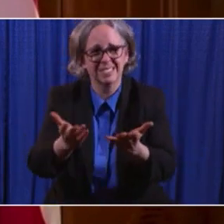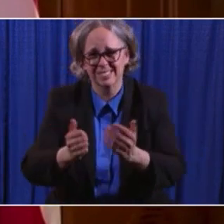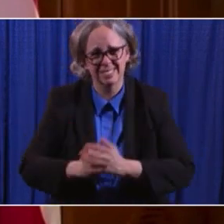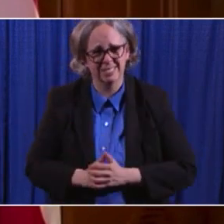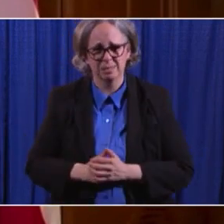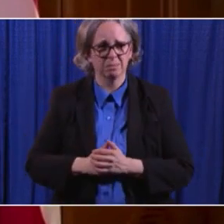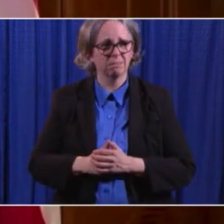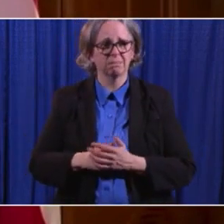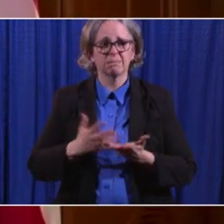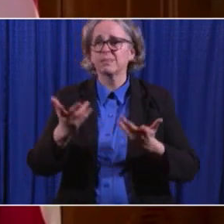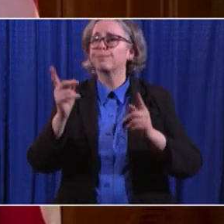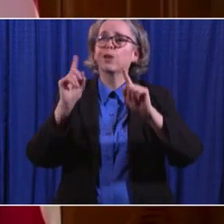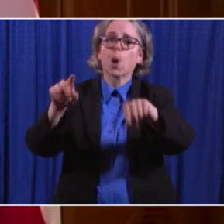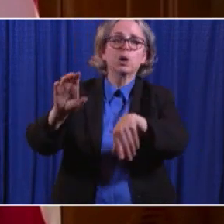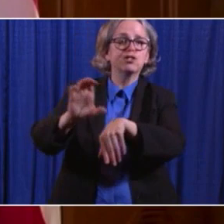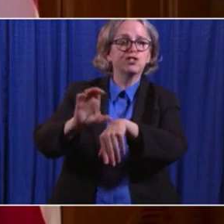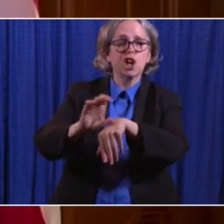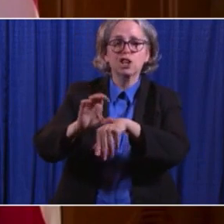festival,